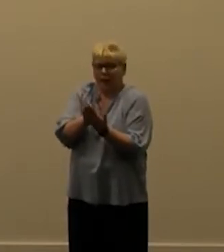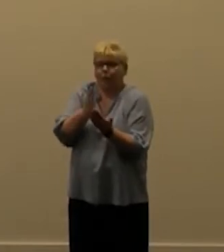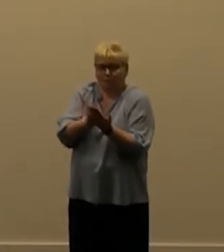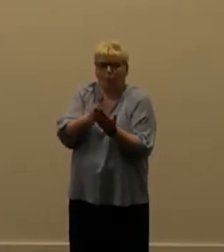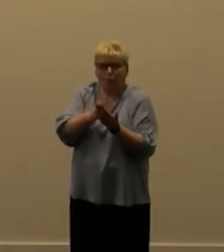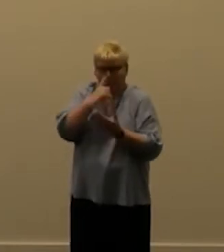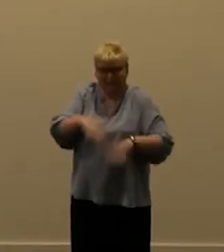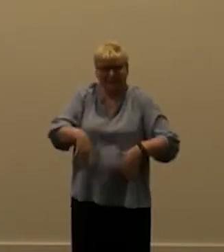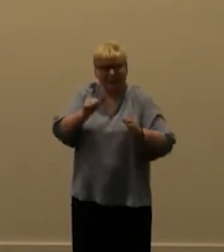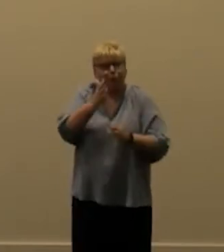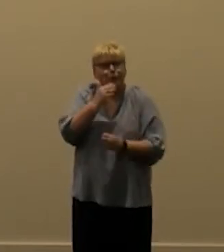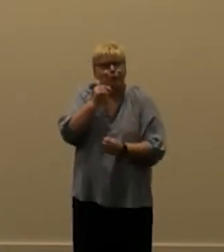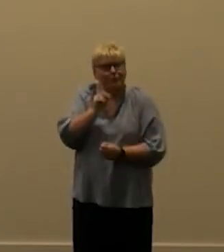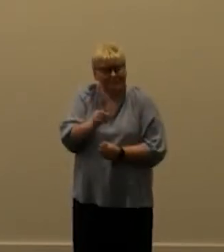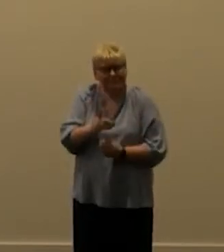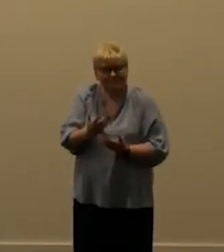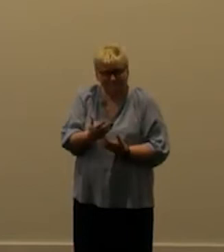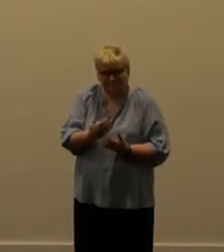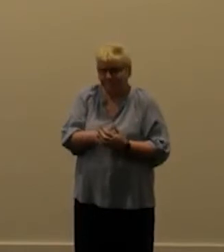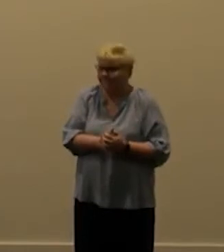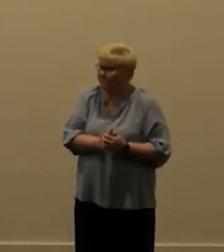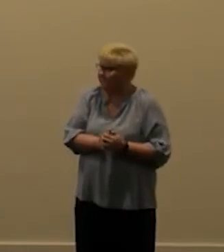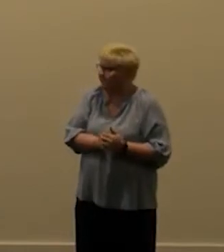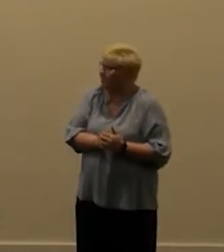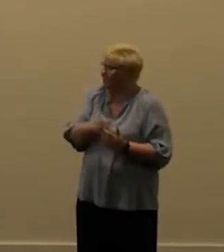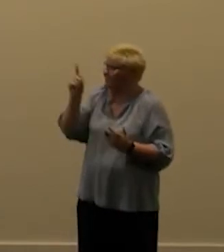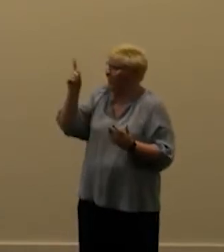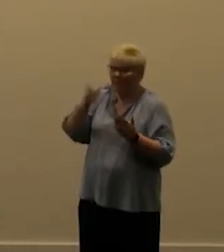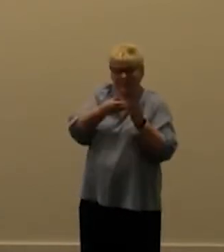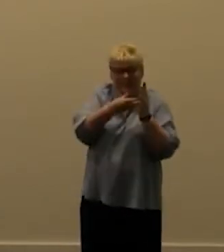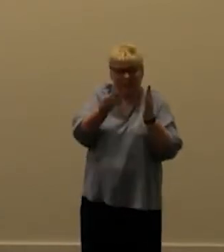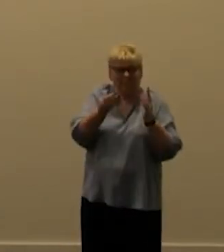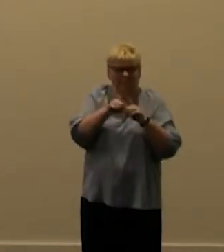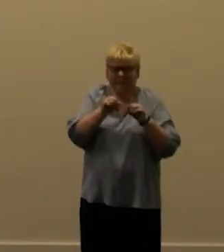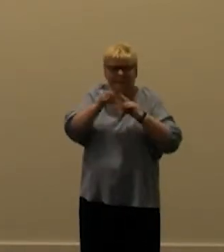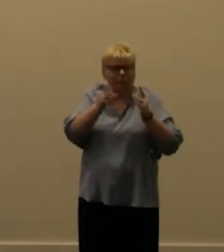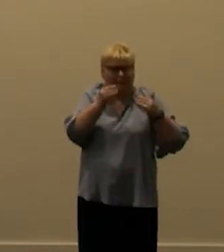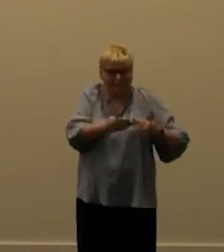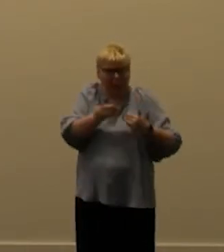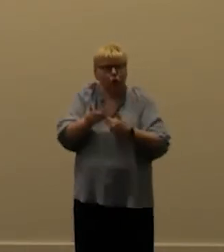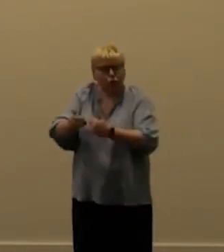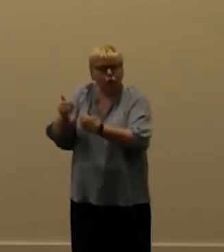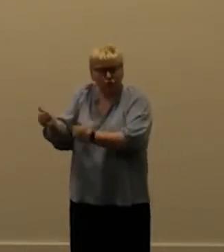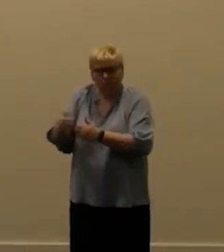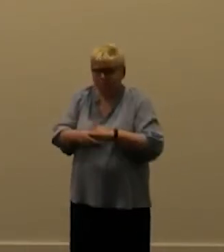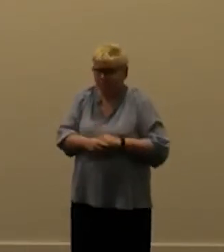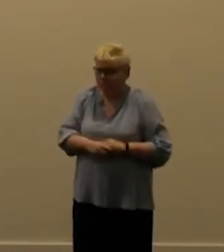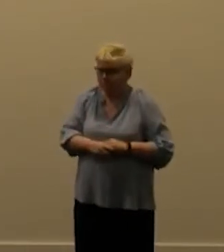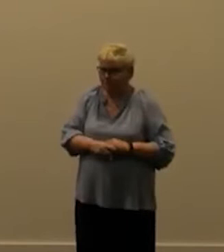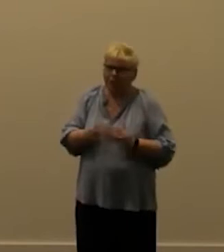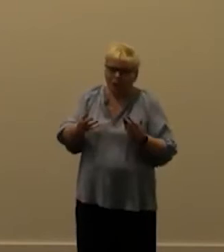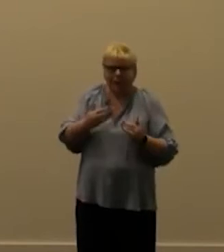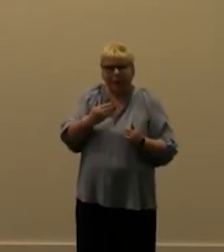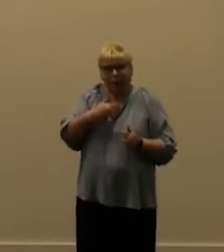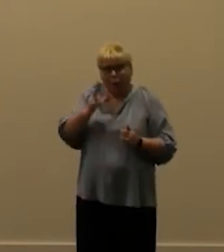can deploy it to our staging environment first and foremost. In this example, we're going to deploy it to staging. Again, typically what I would